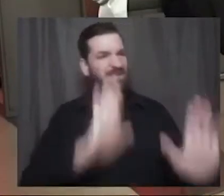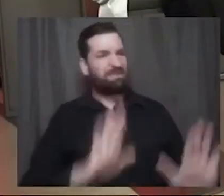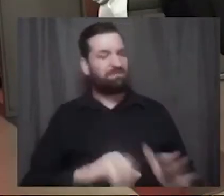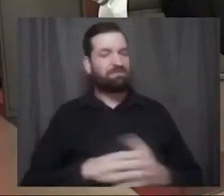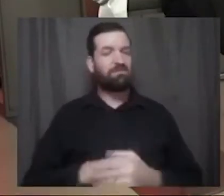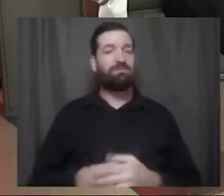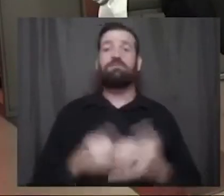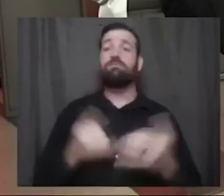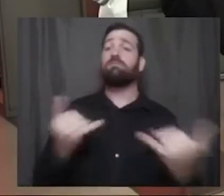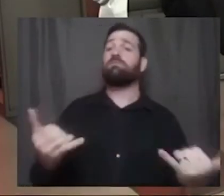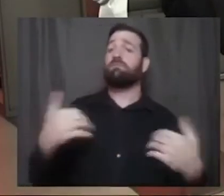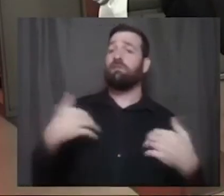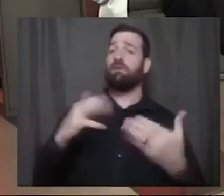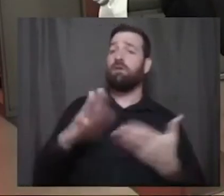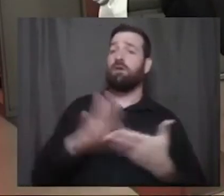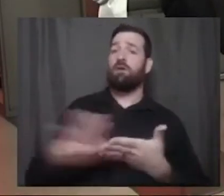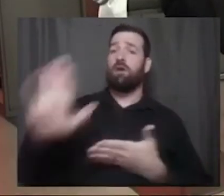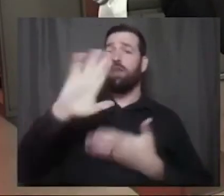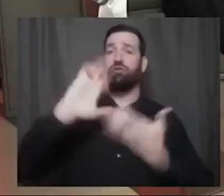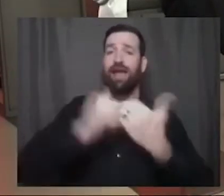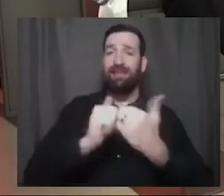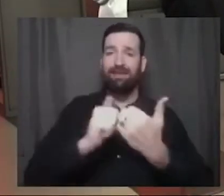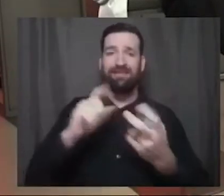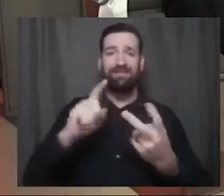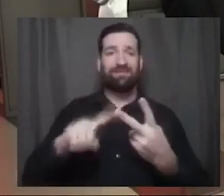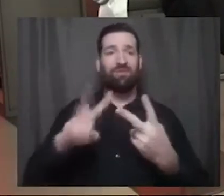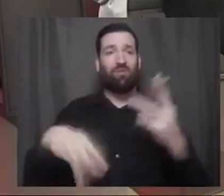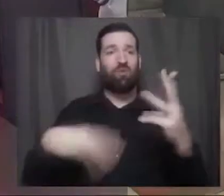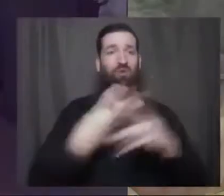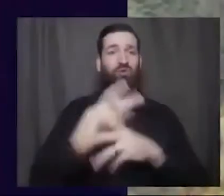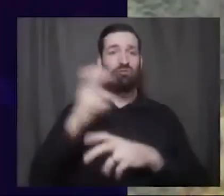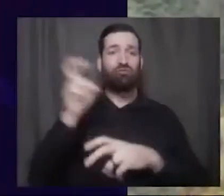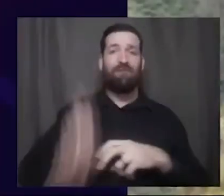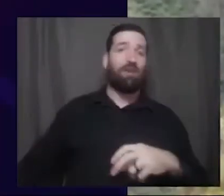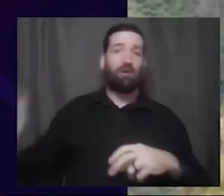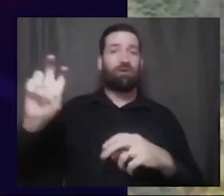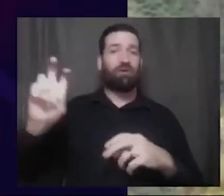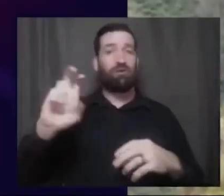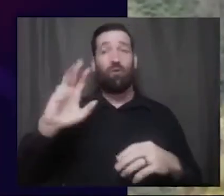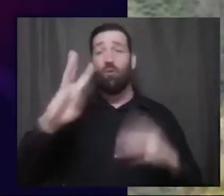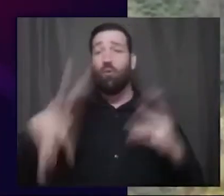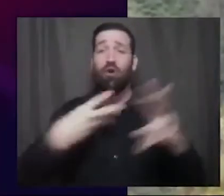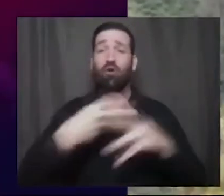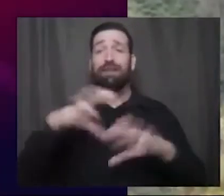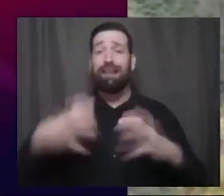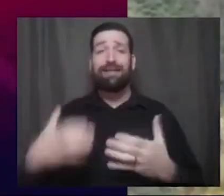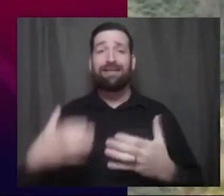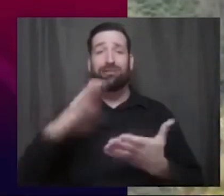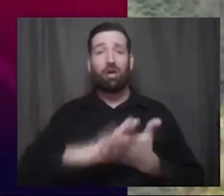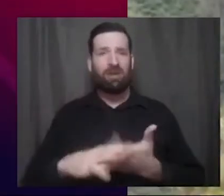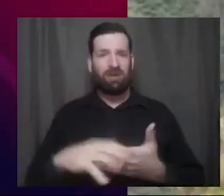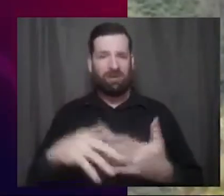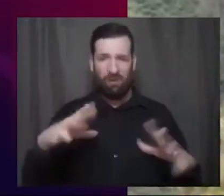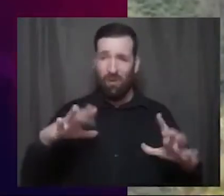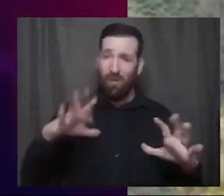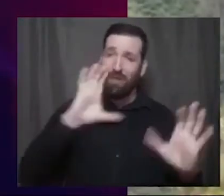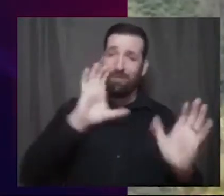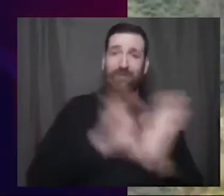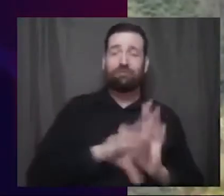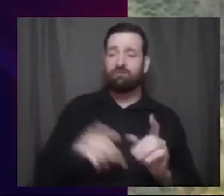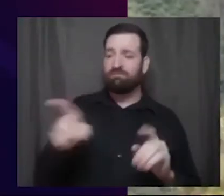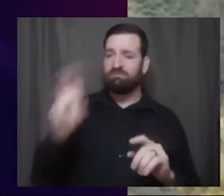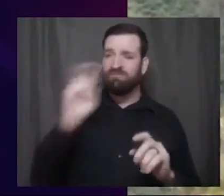college athlete to world traveler and world-class cook. Oh, gosh. You sent us some really cool pictures. So, Dr. Reddy, you travel the world